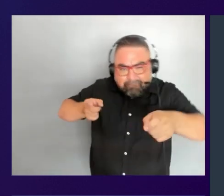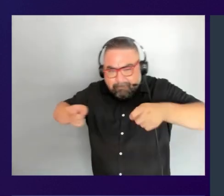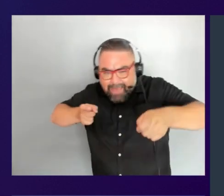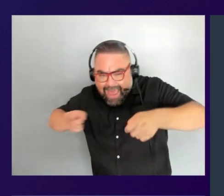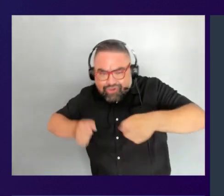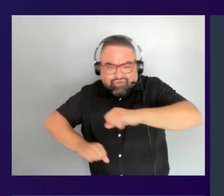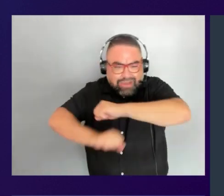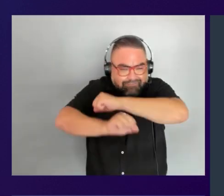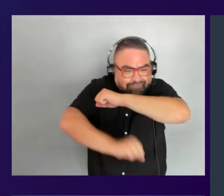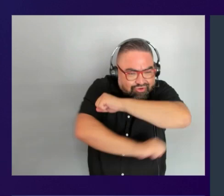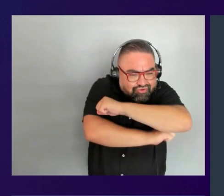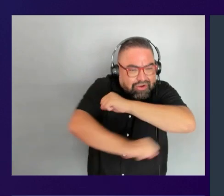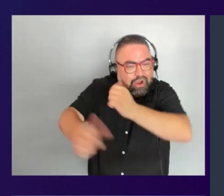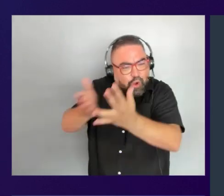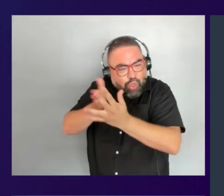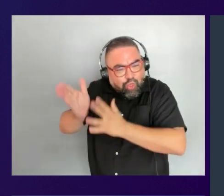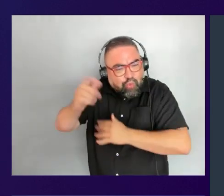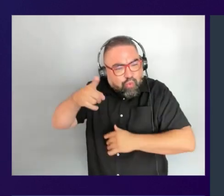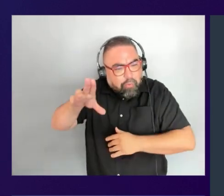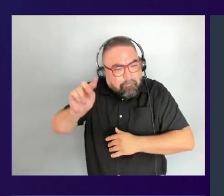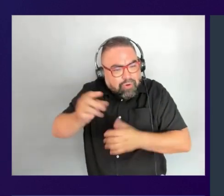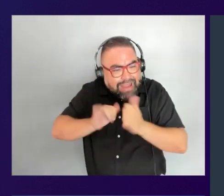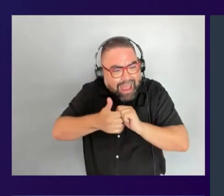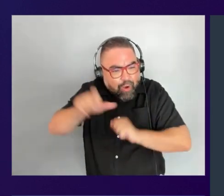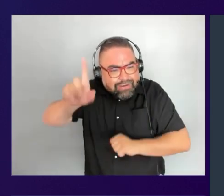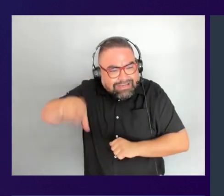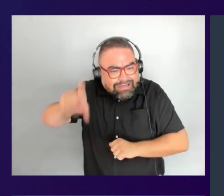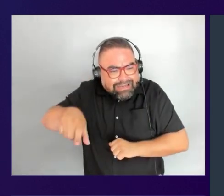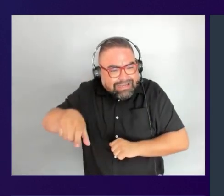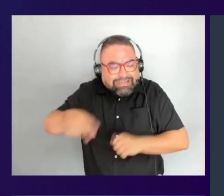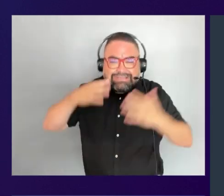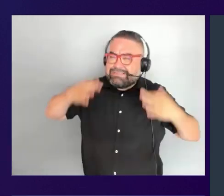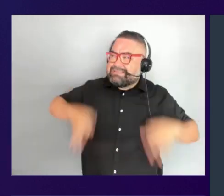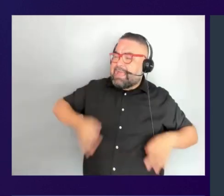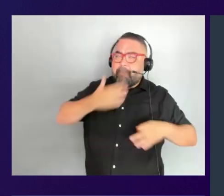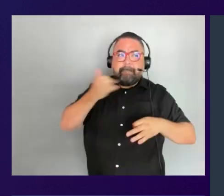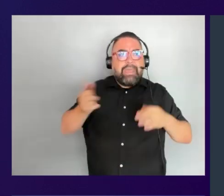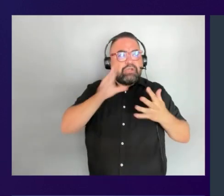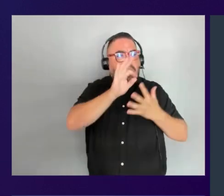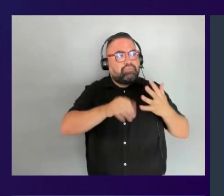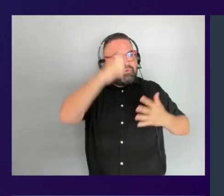and throughput needs to determine what is the best option for you.